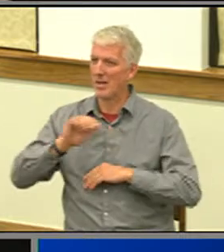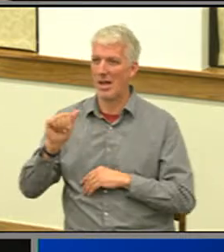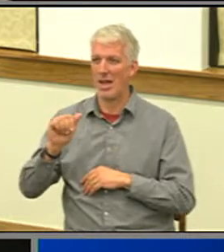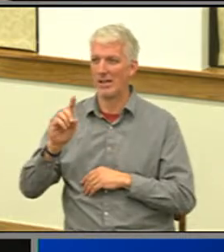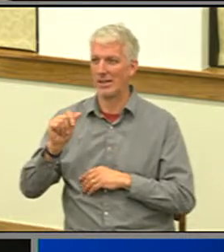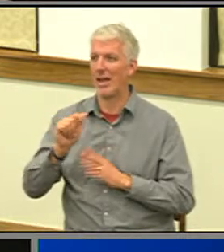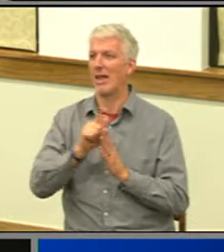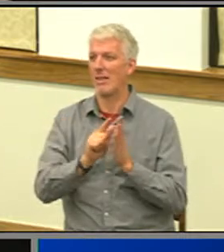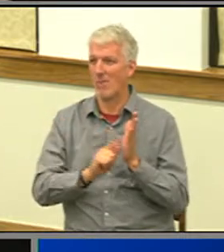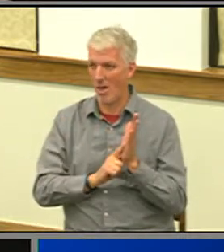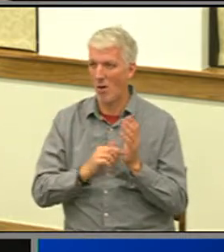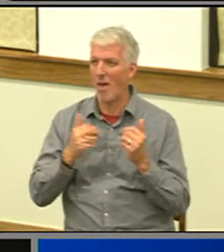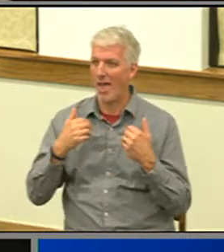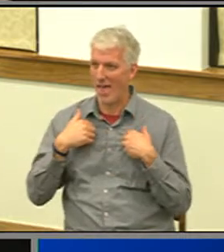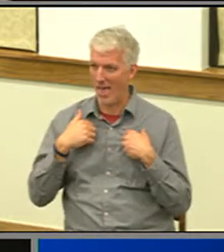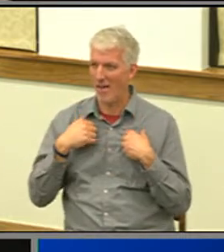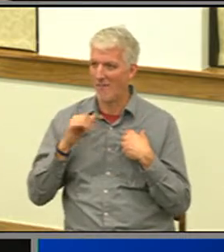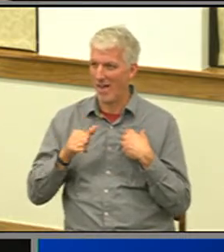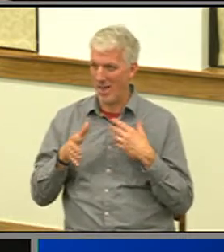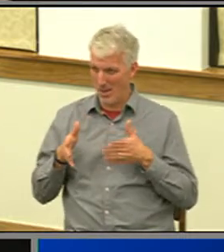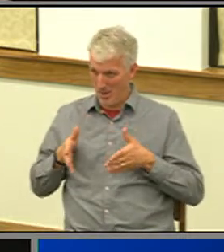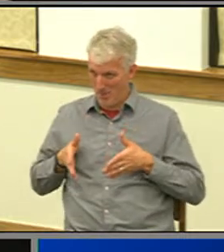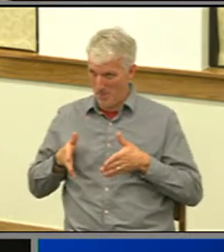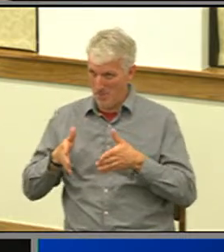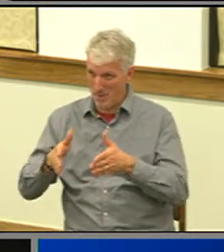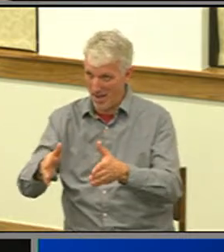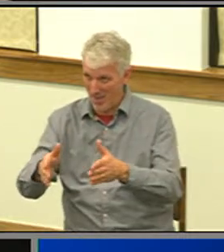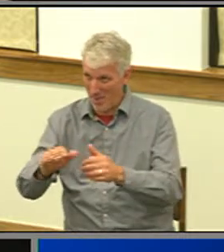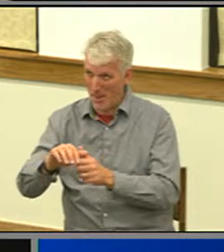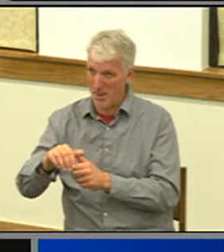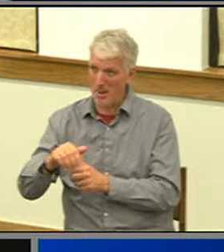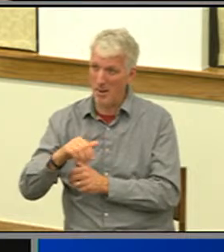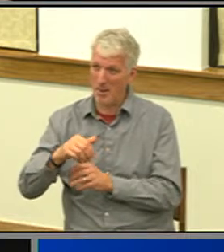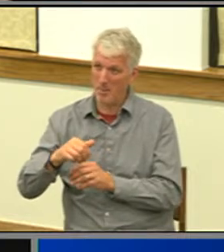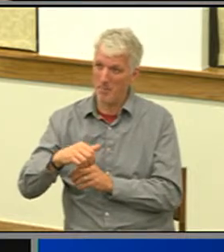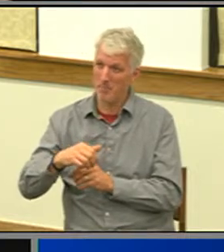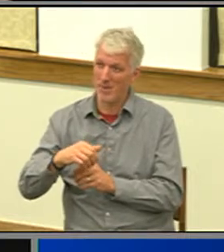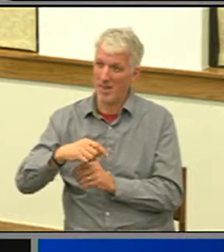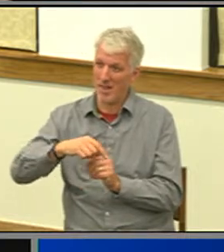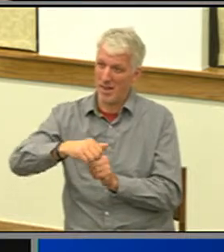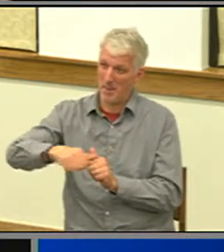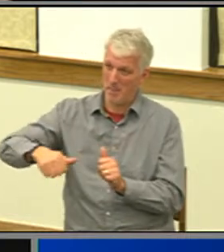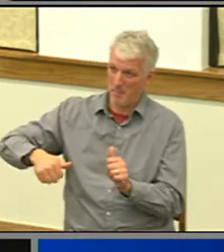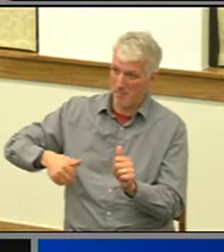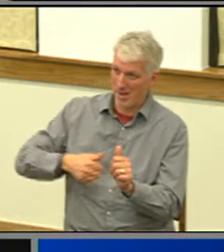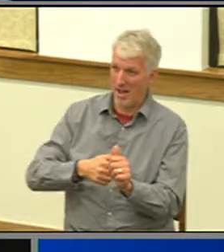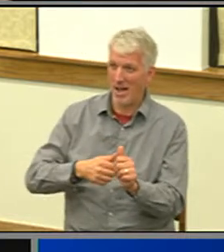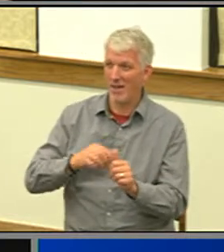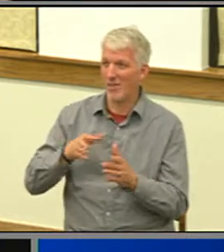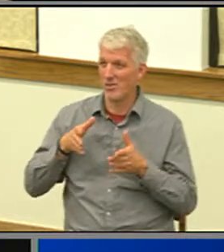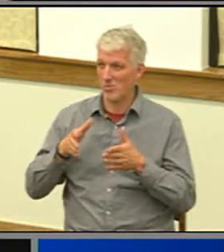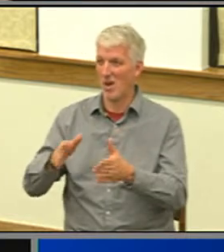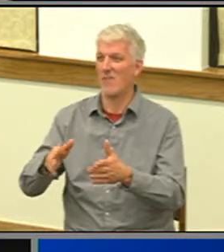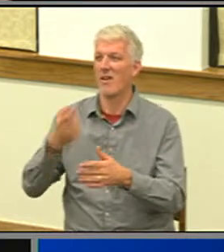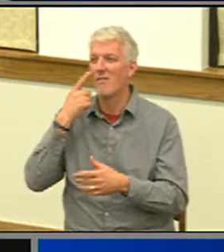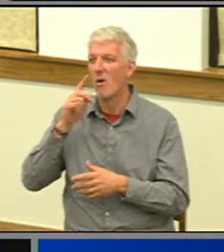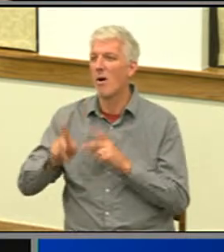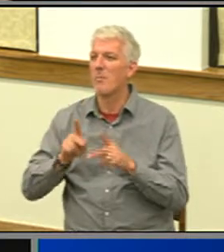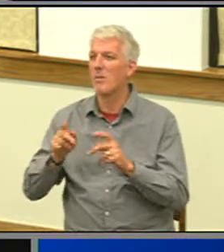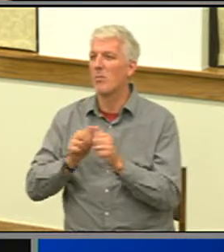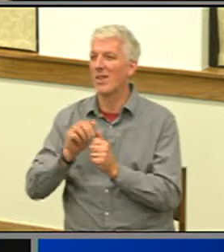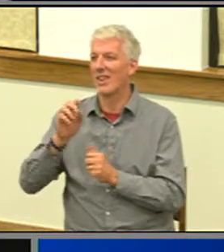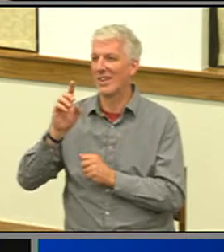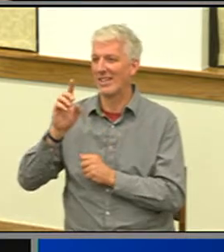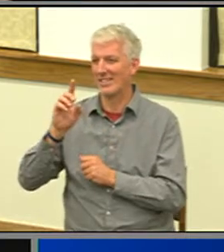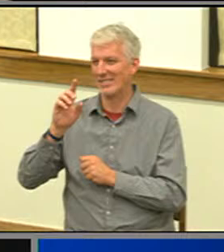requirements, which is to provide a path of travel behind the driveway for people with disabilities, we remove those